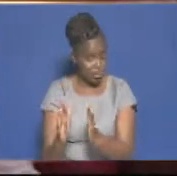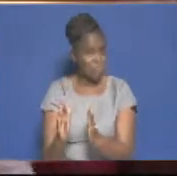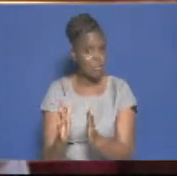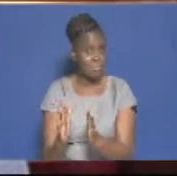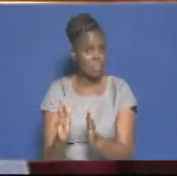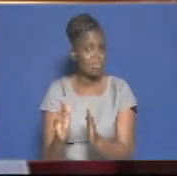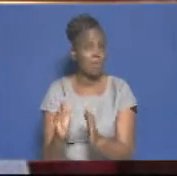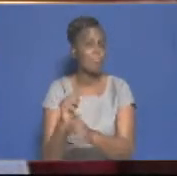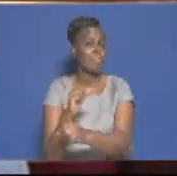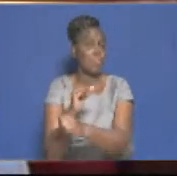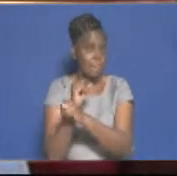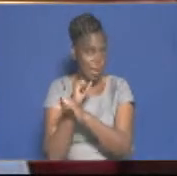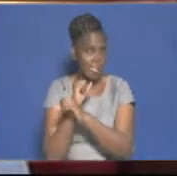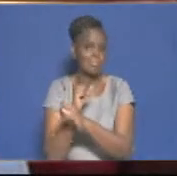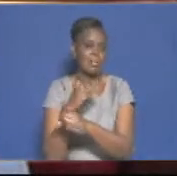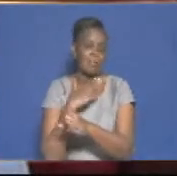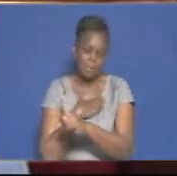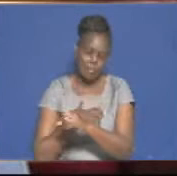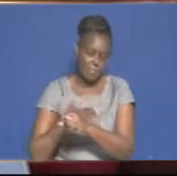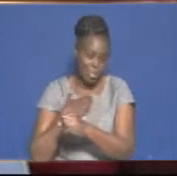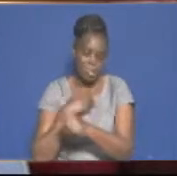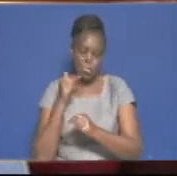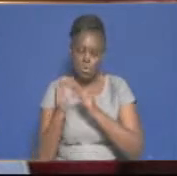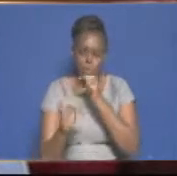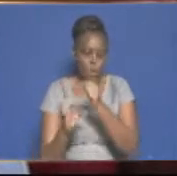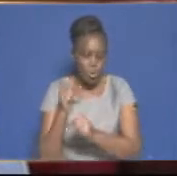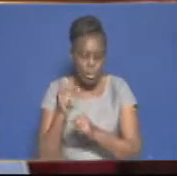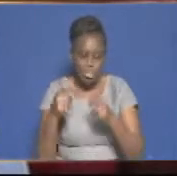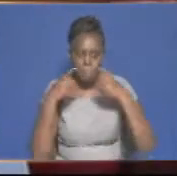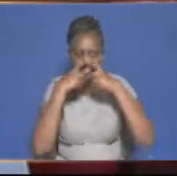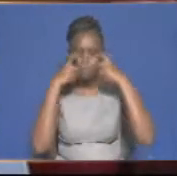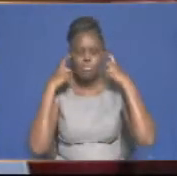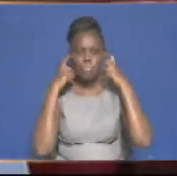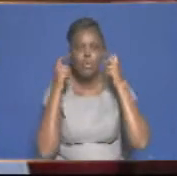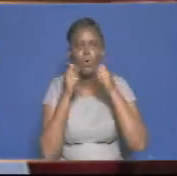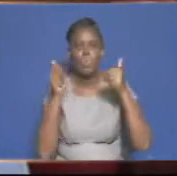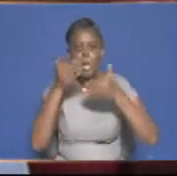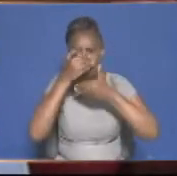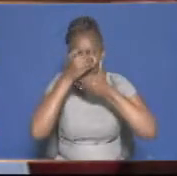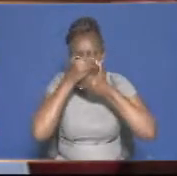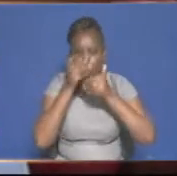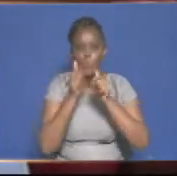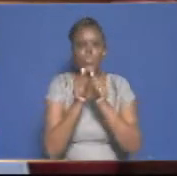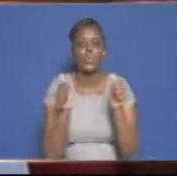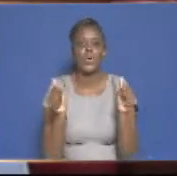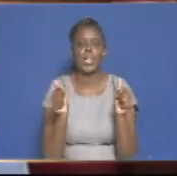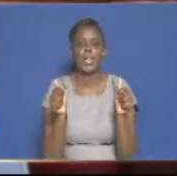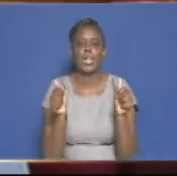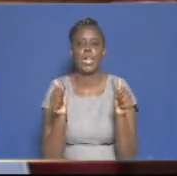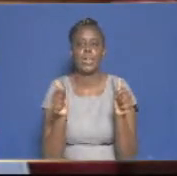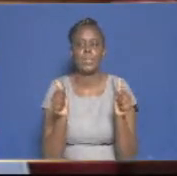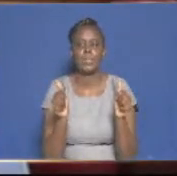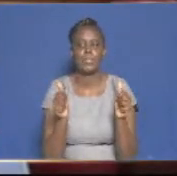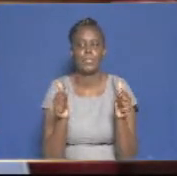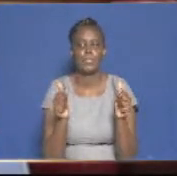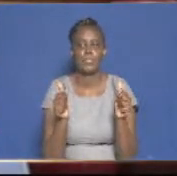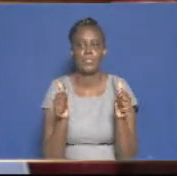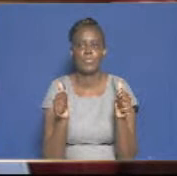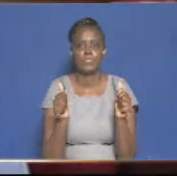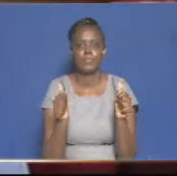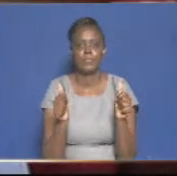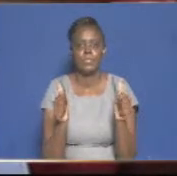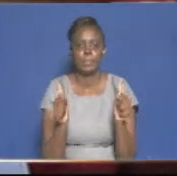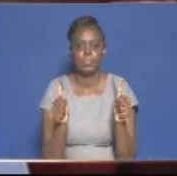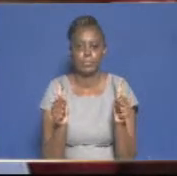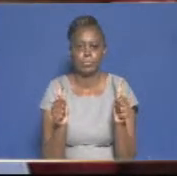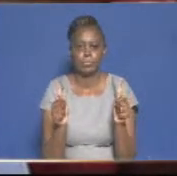know. But let us keep this mask properly worn all the time while we are in this House. And having said that, Honourable